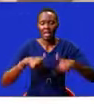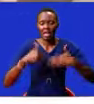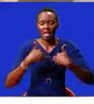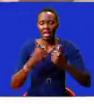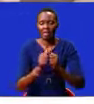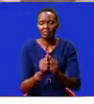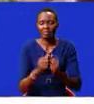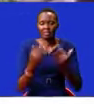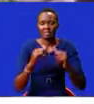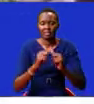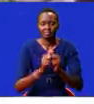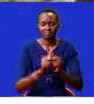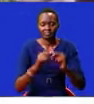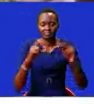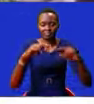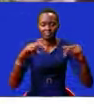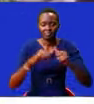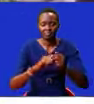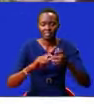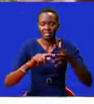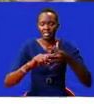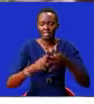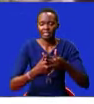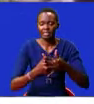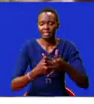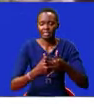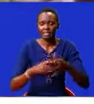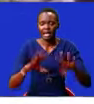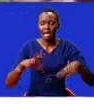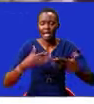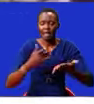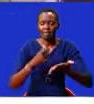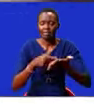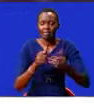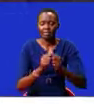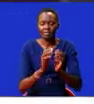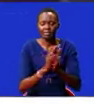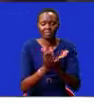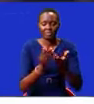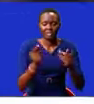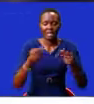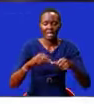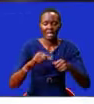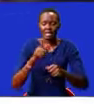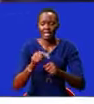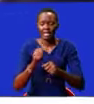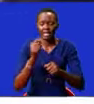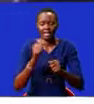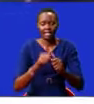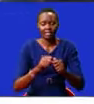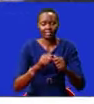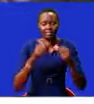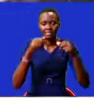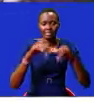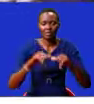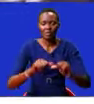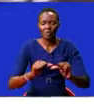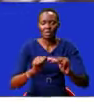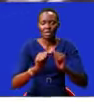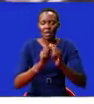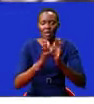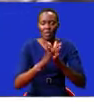so investigation has commenced how and why these things were found is what we're now investigating and uh our